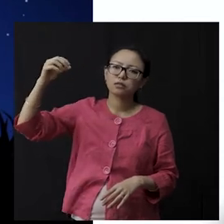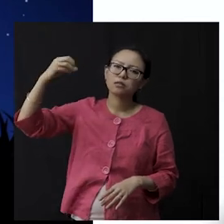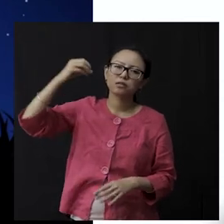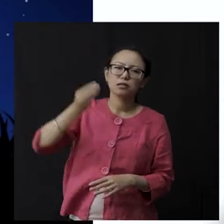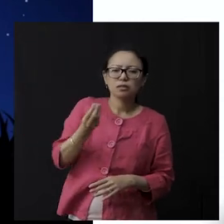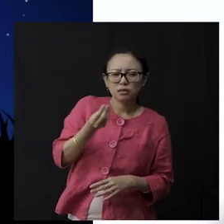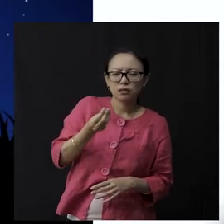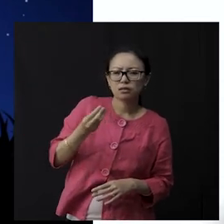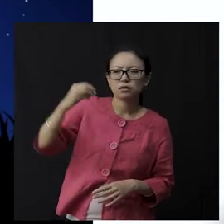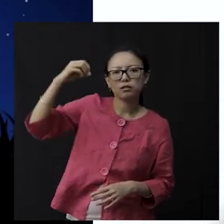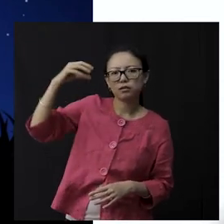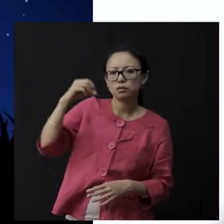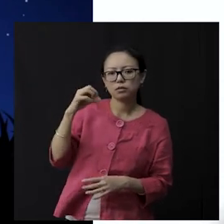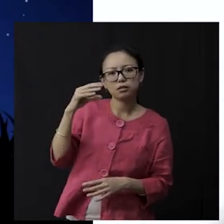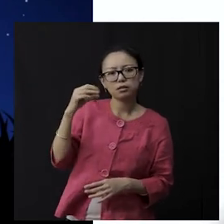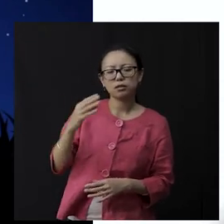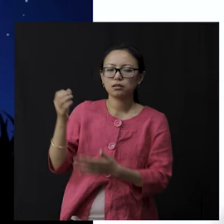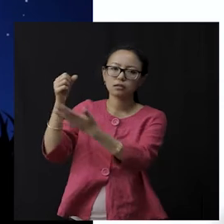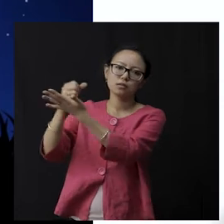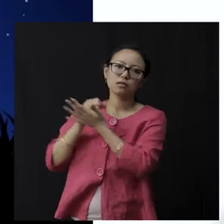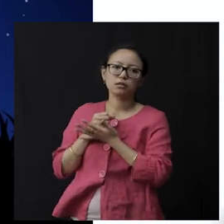light. Okay? So when it is,